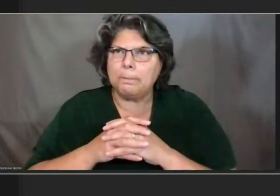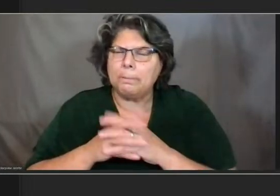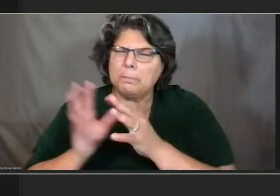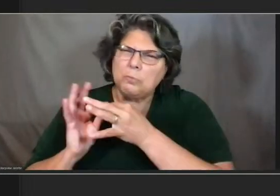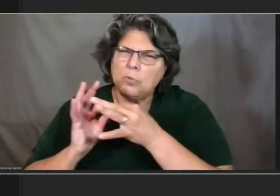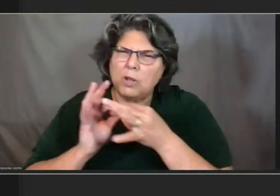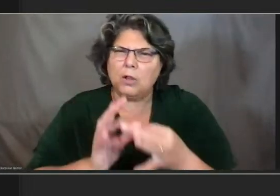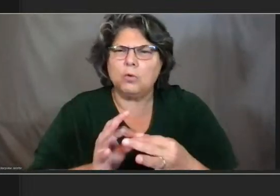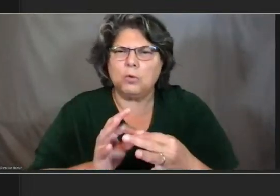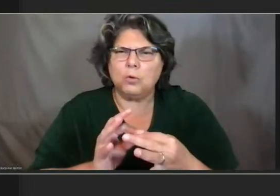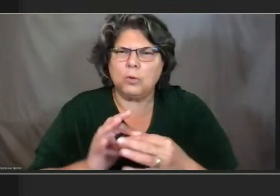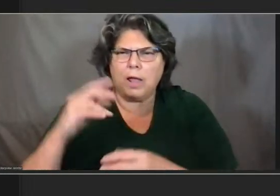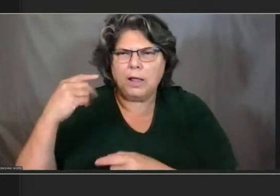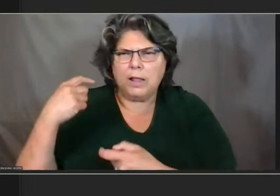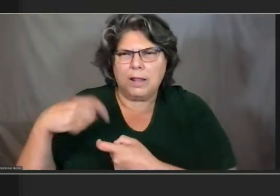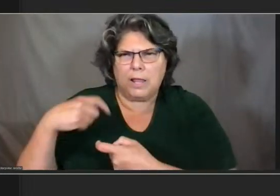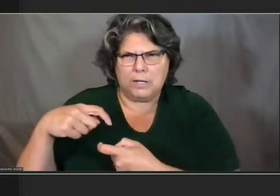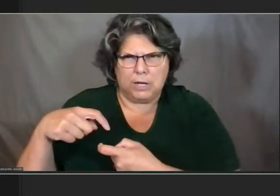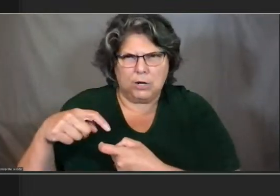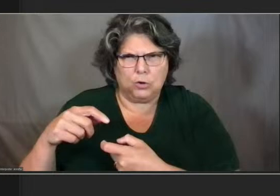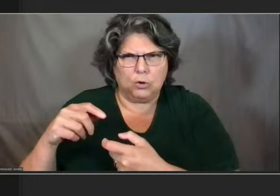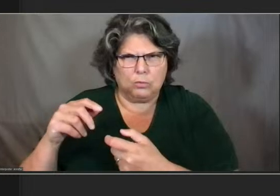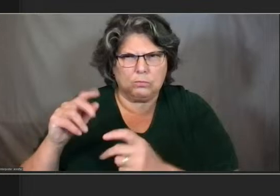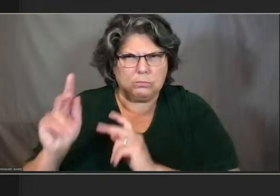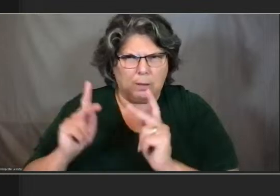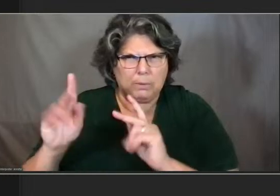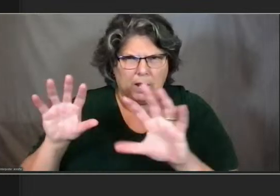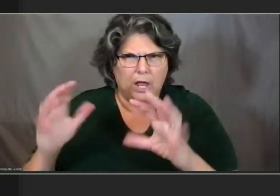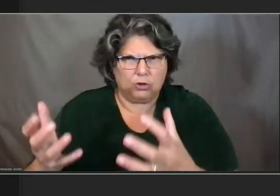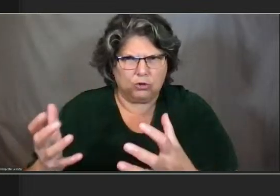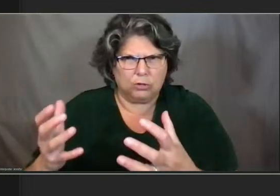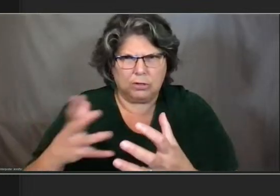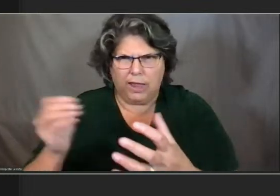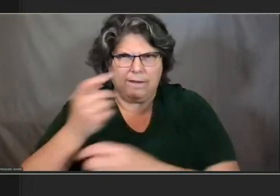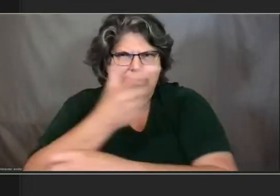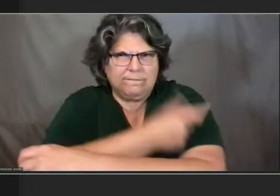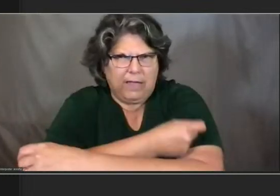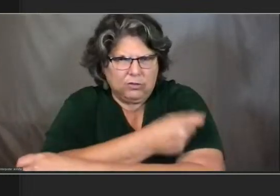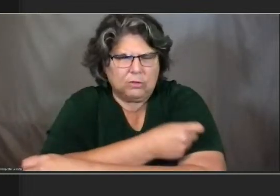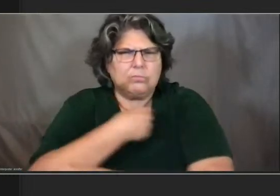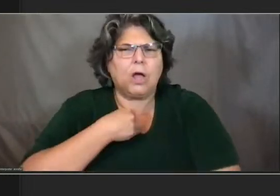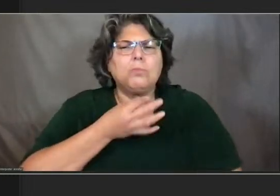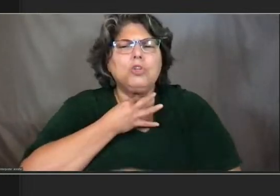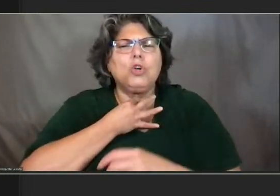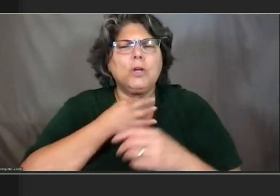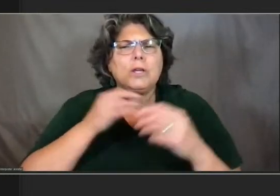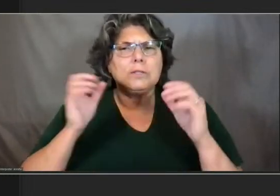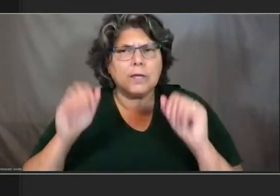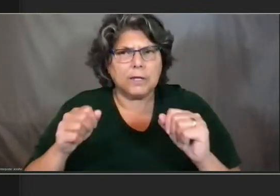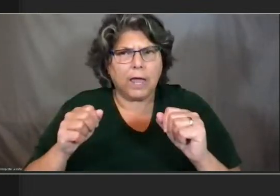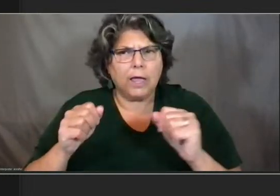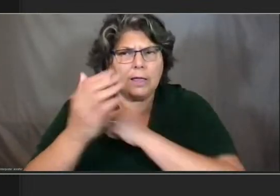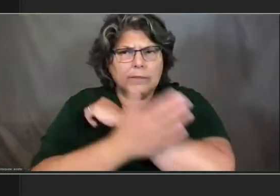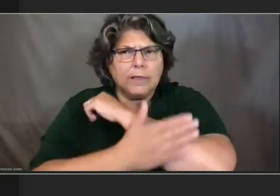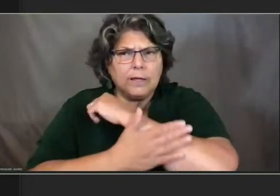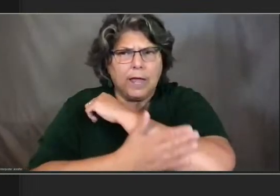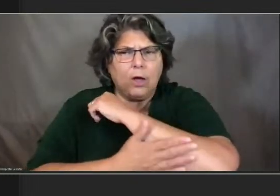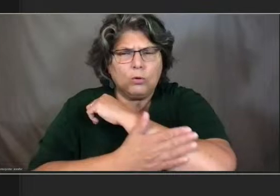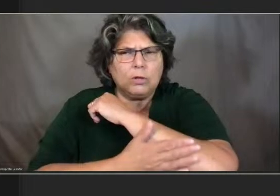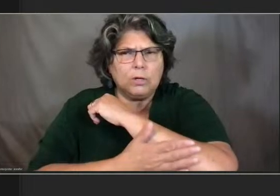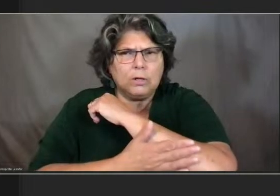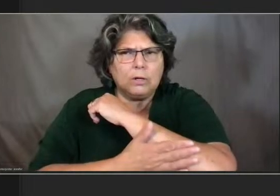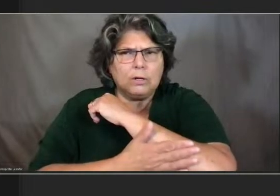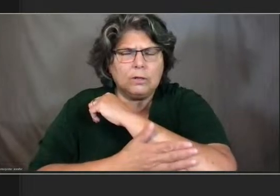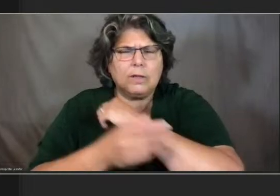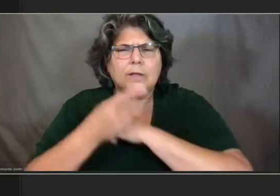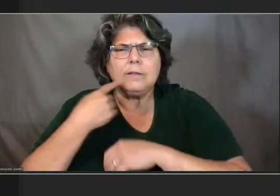related to the Latino population and vaccination. And I wanted to know if the county has any way to provide measurements